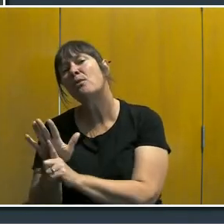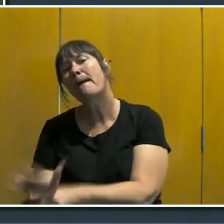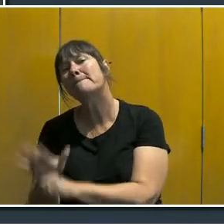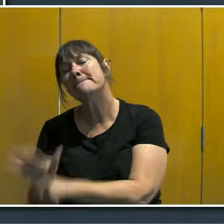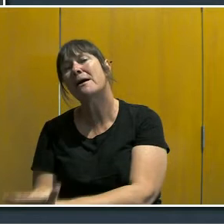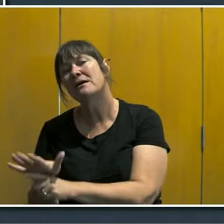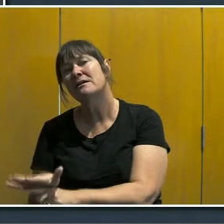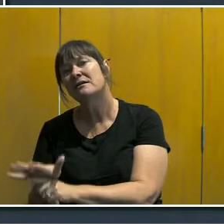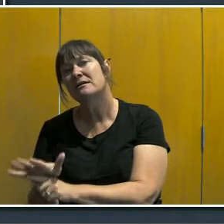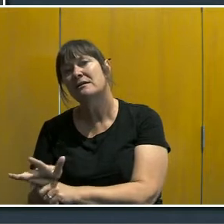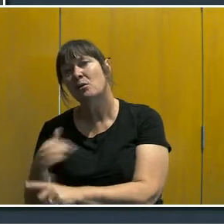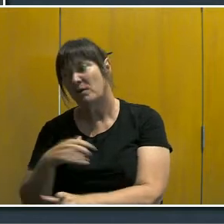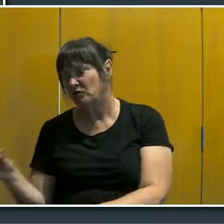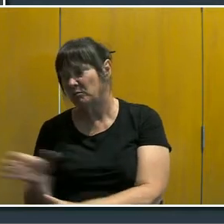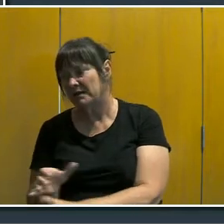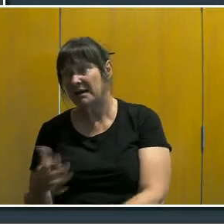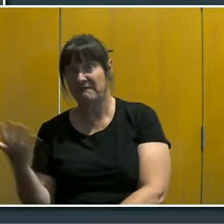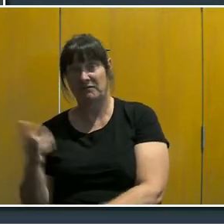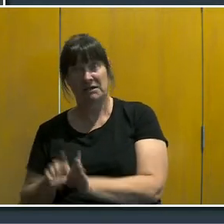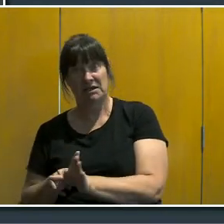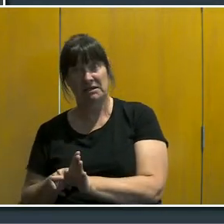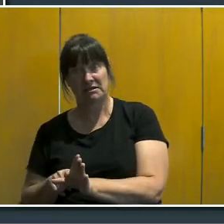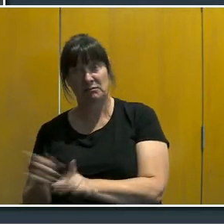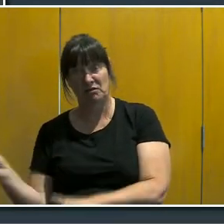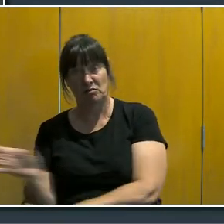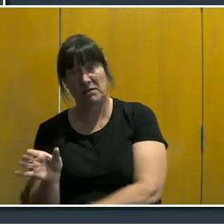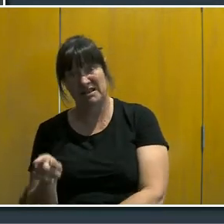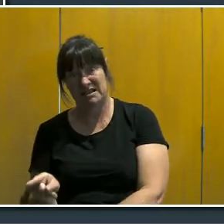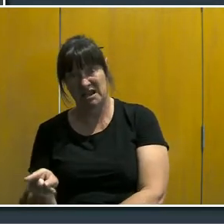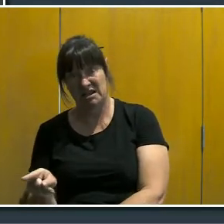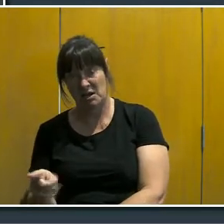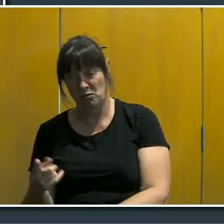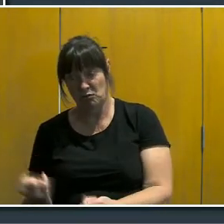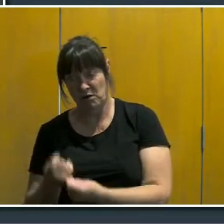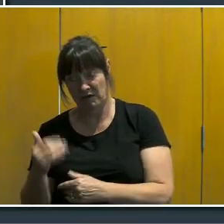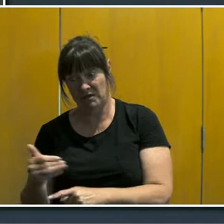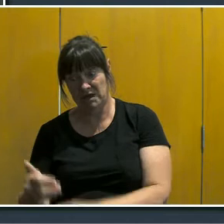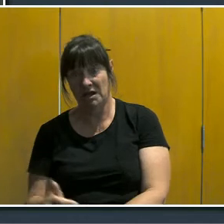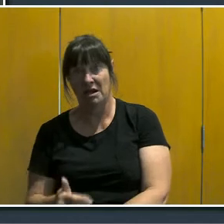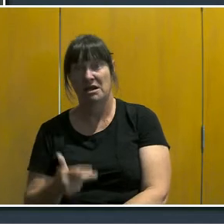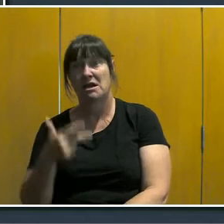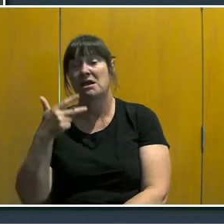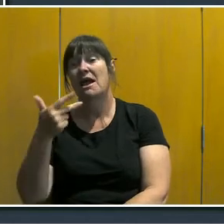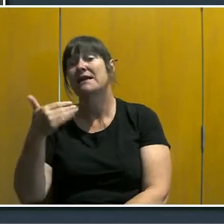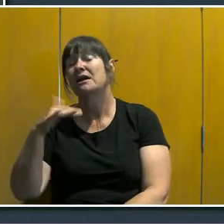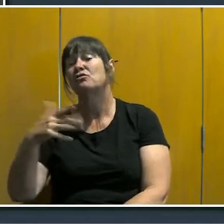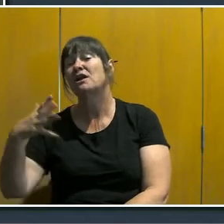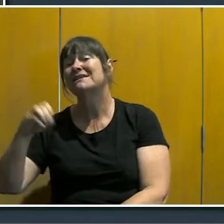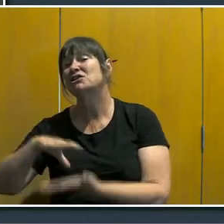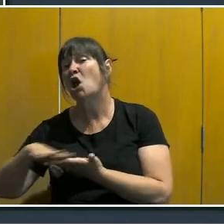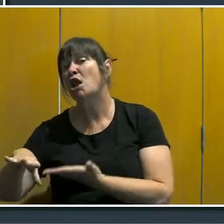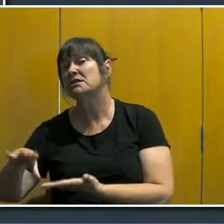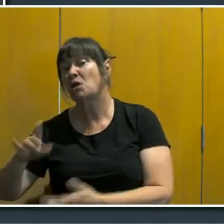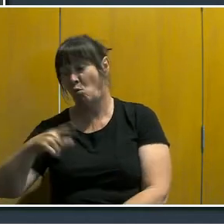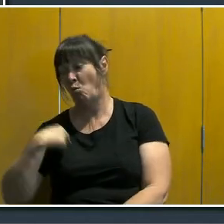plant was replaced after 15 years of going every day and every night, and it cost $890,